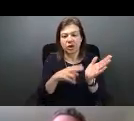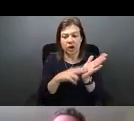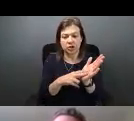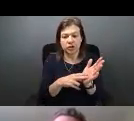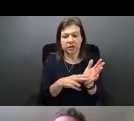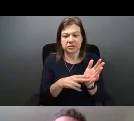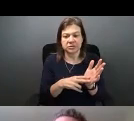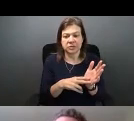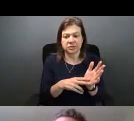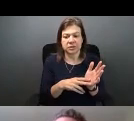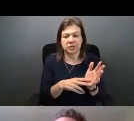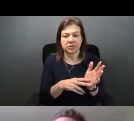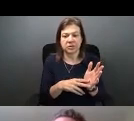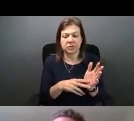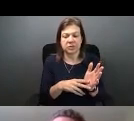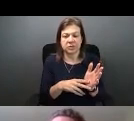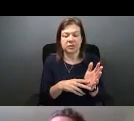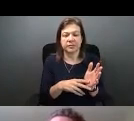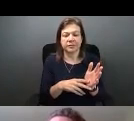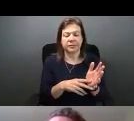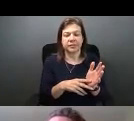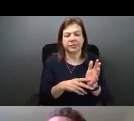there for the